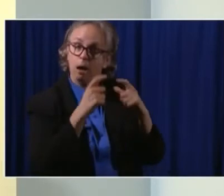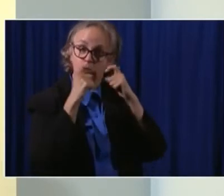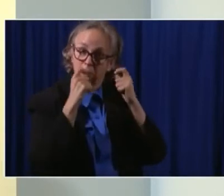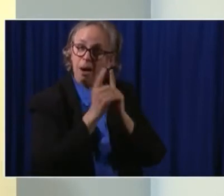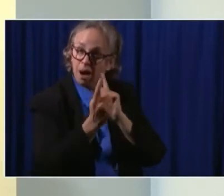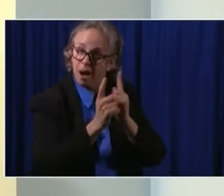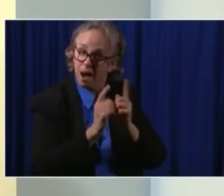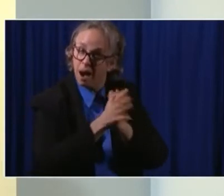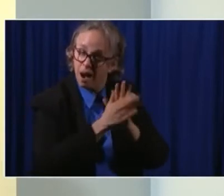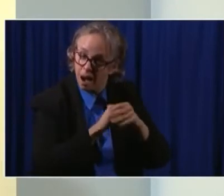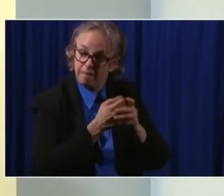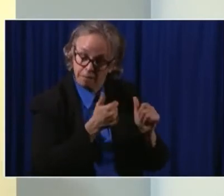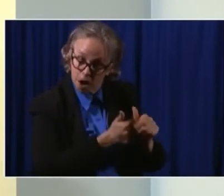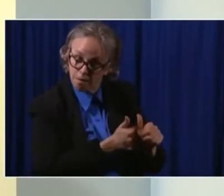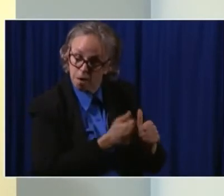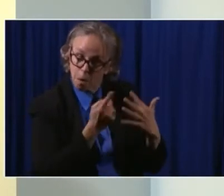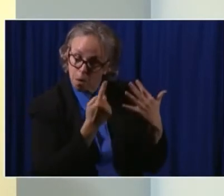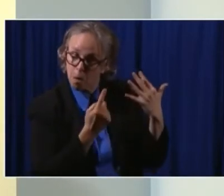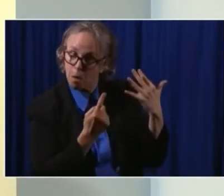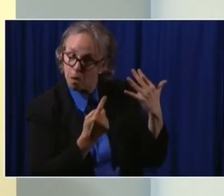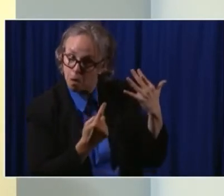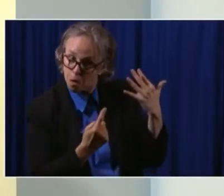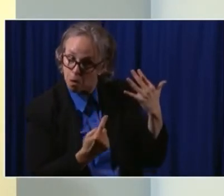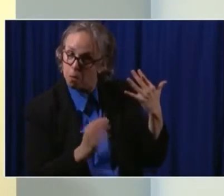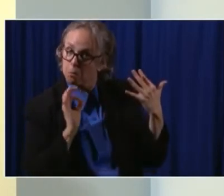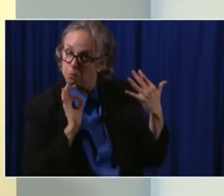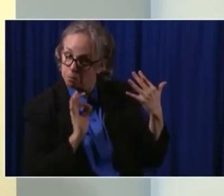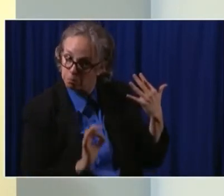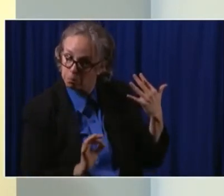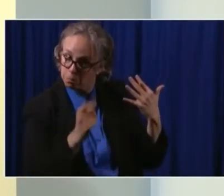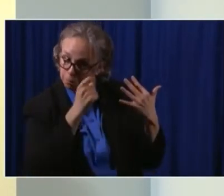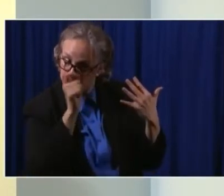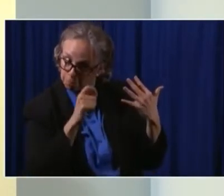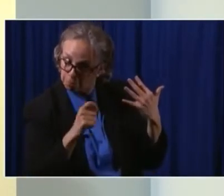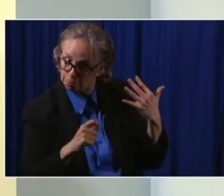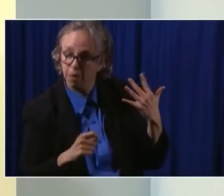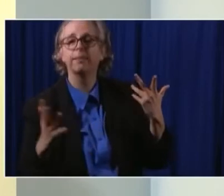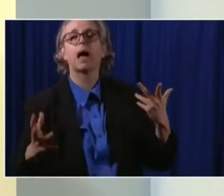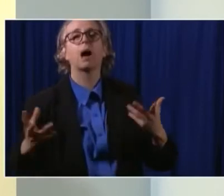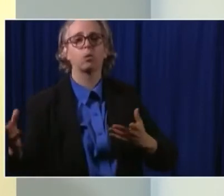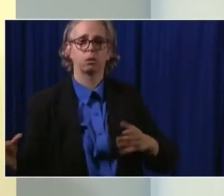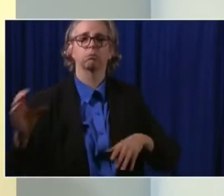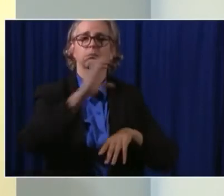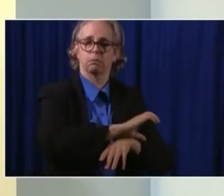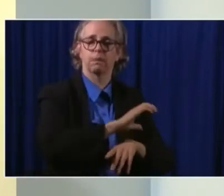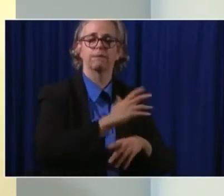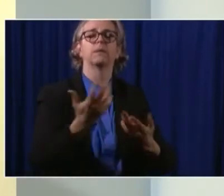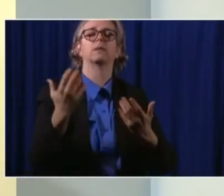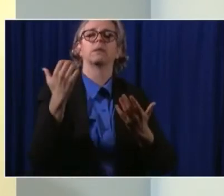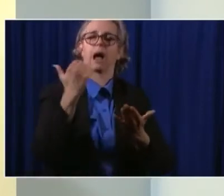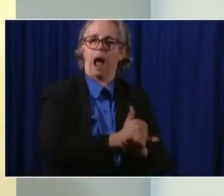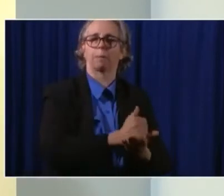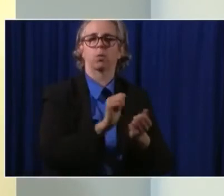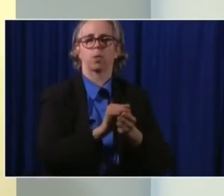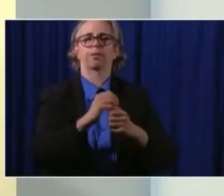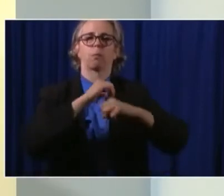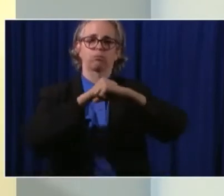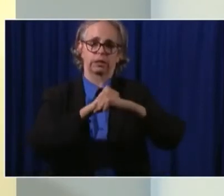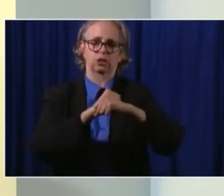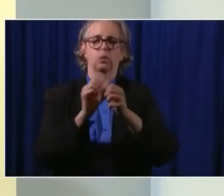be protected from unnecessary lawsuits to create that environment where employers are going to